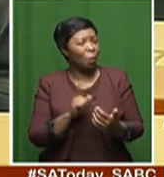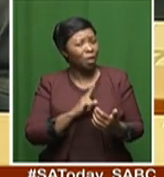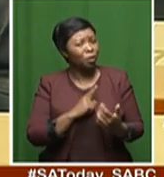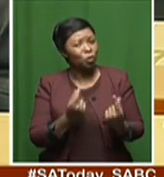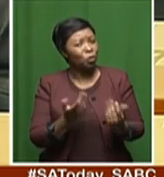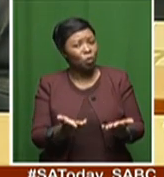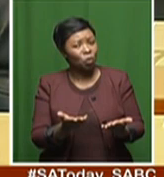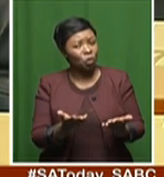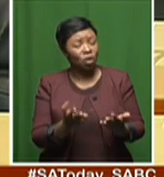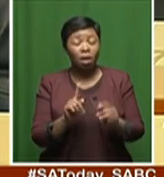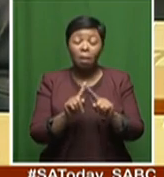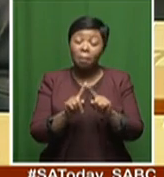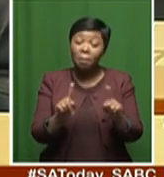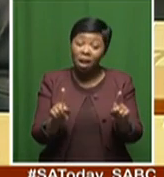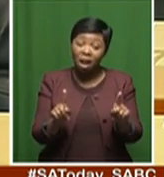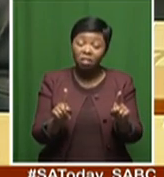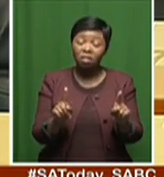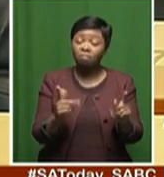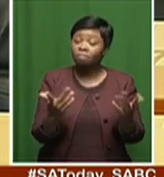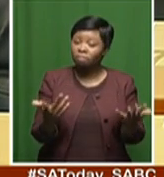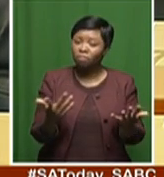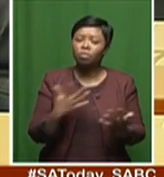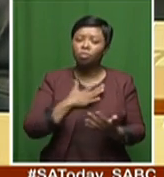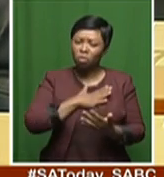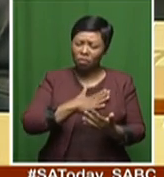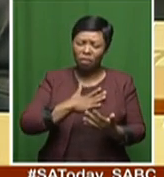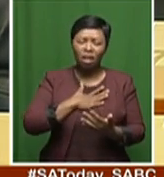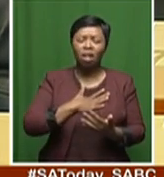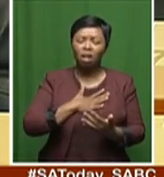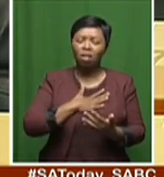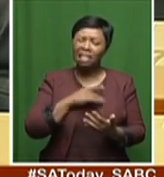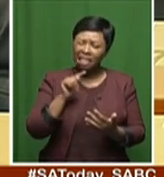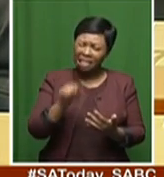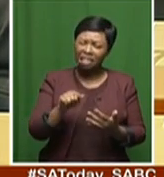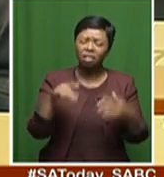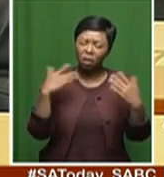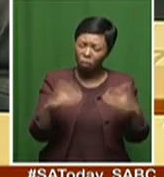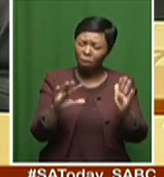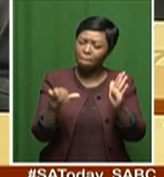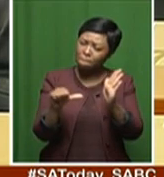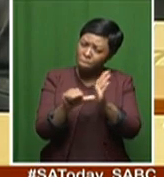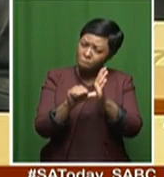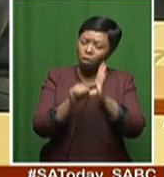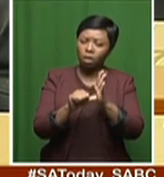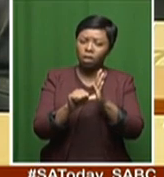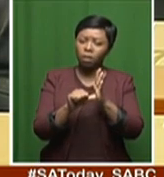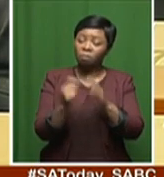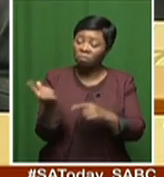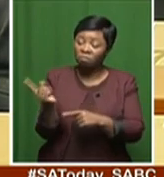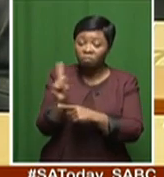But we felt that it was important to come both as president of the governing